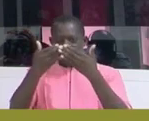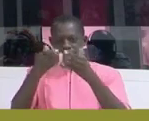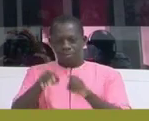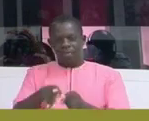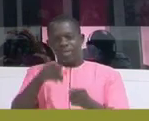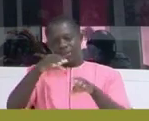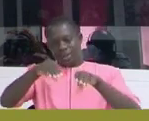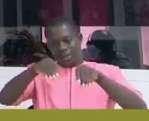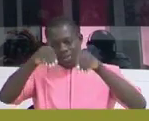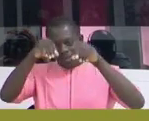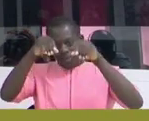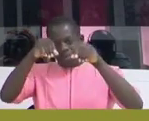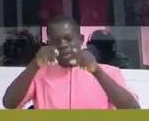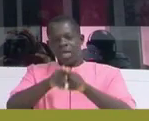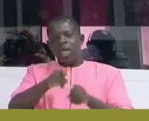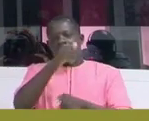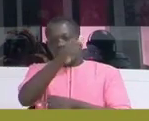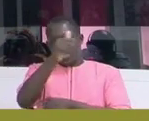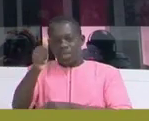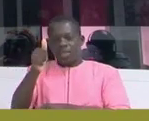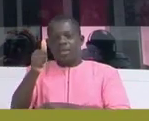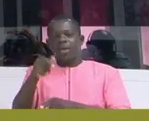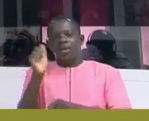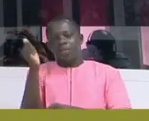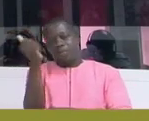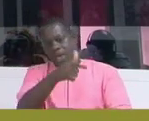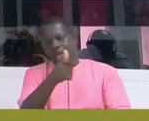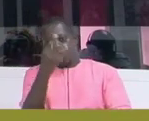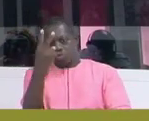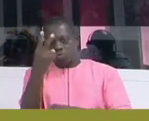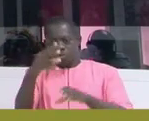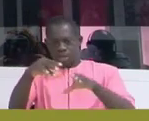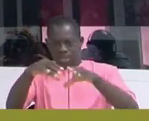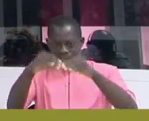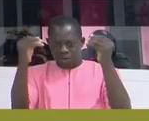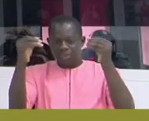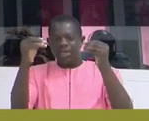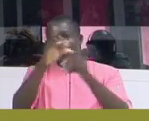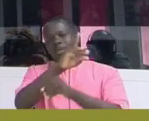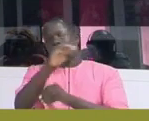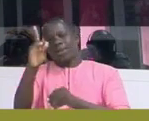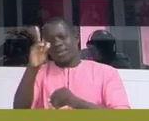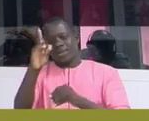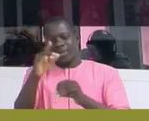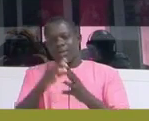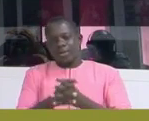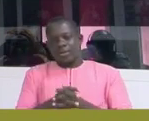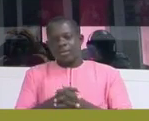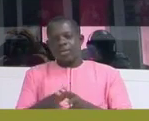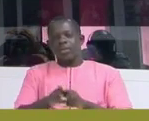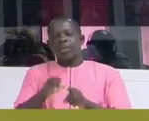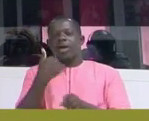sand. I said to him, "The sand you will pay